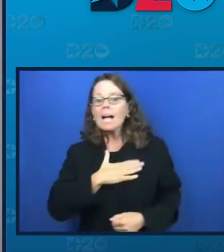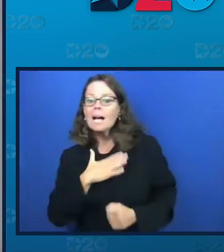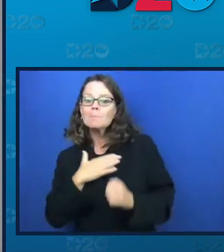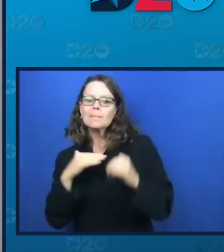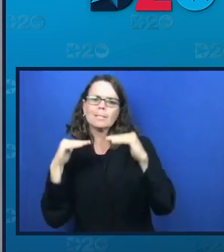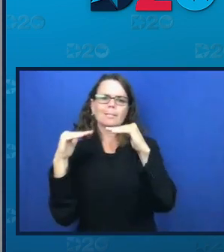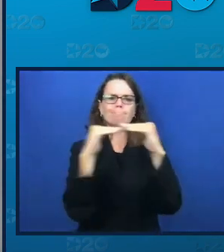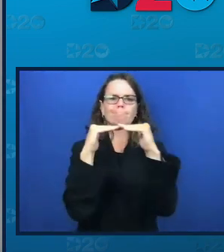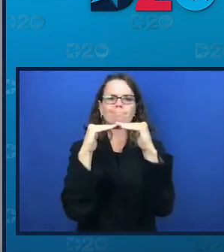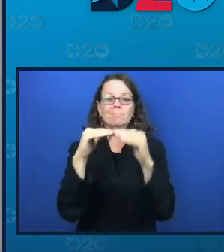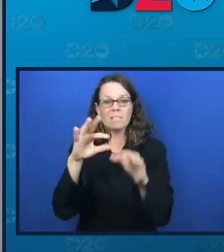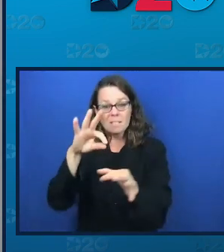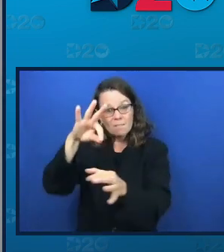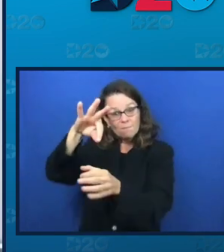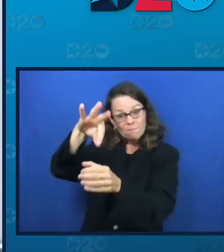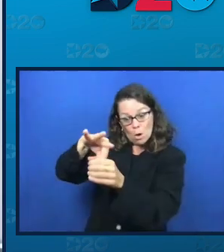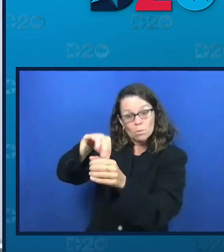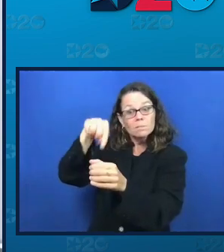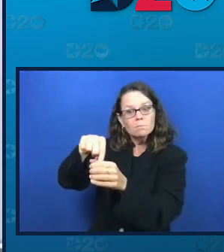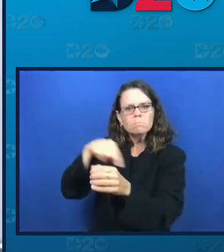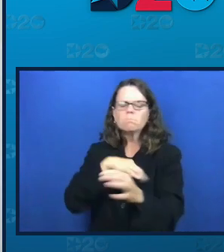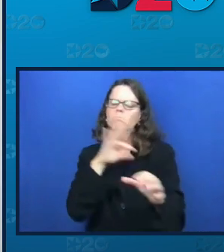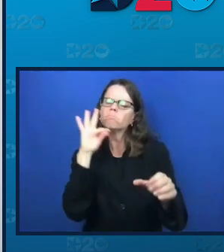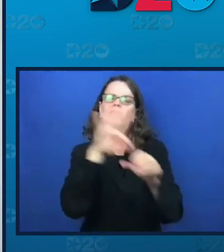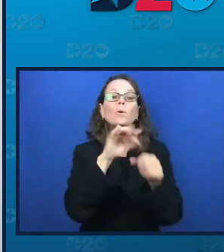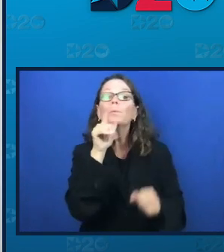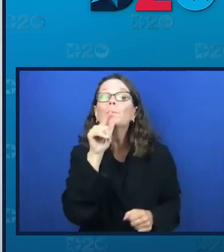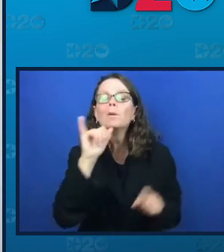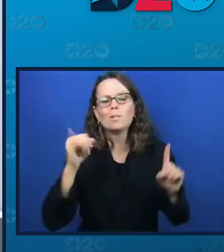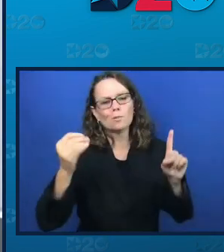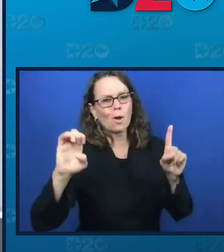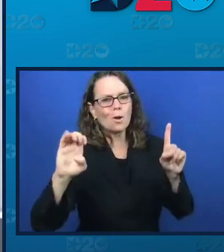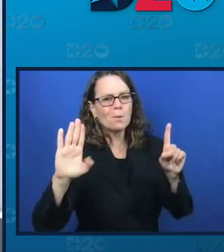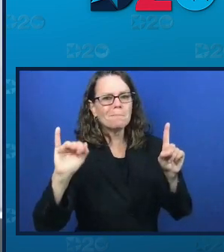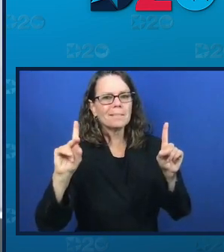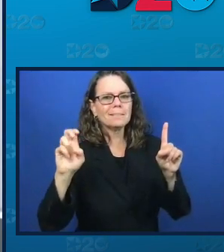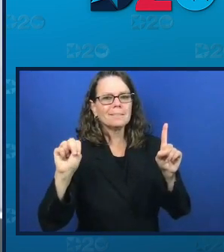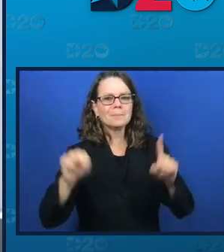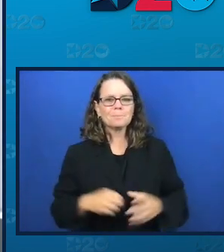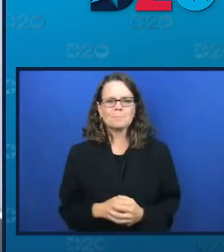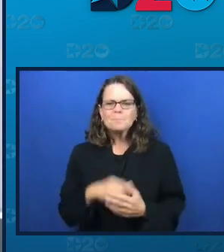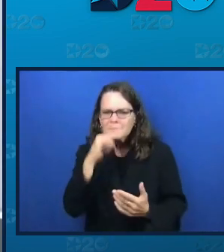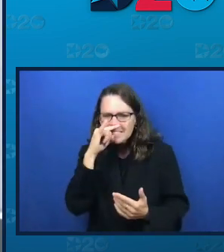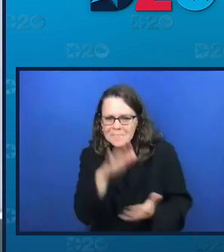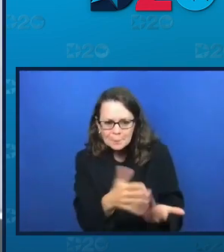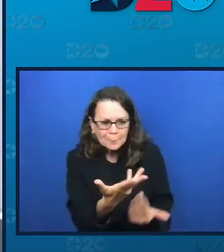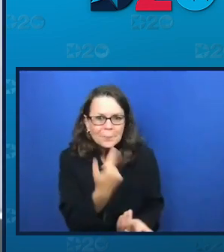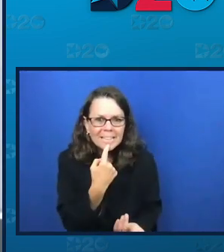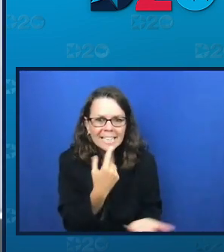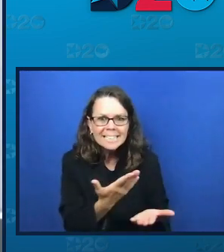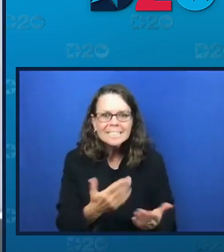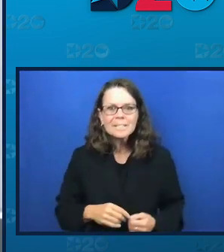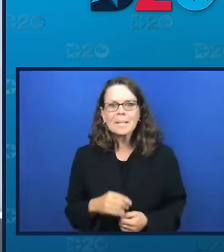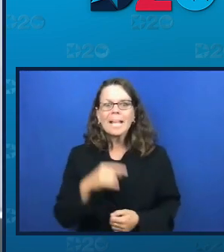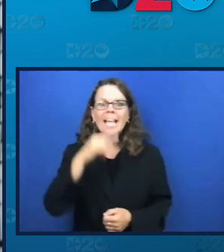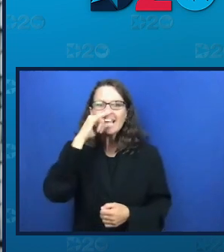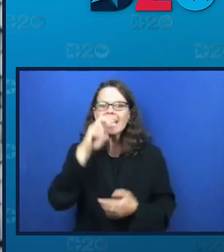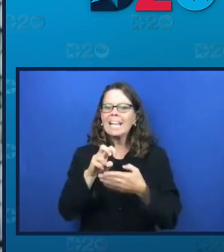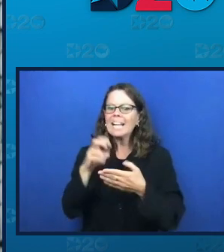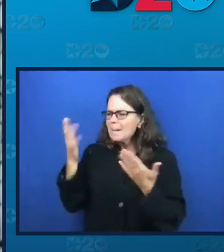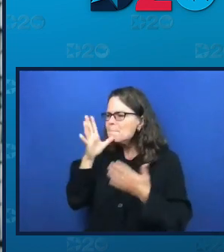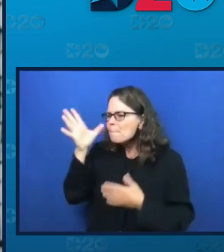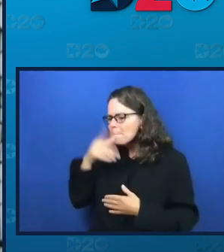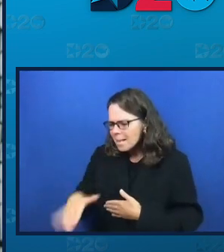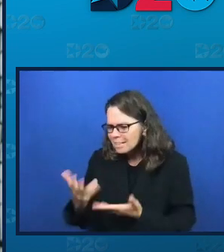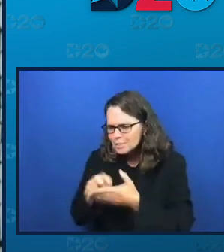a conversation with these kids. Let's do it. So, let's jump right in, shall we? What does jump in mean?